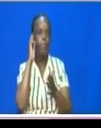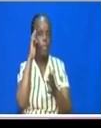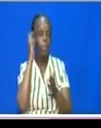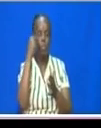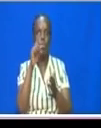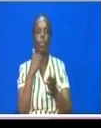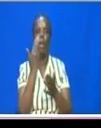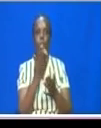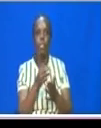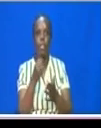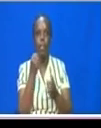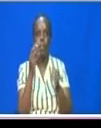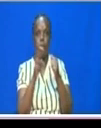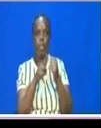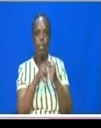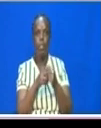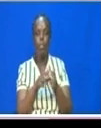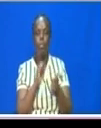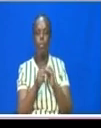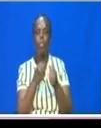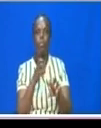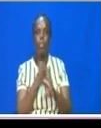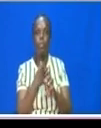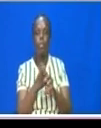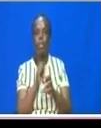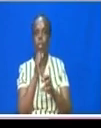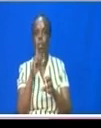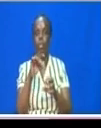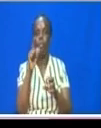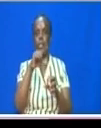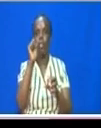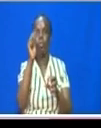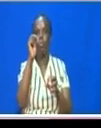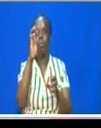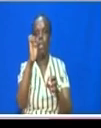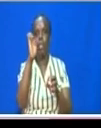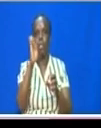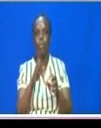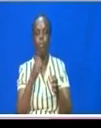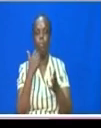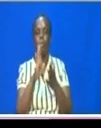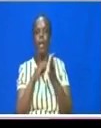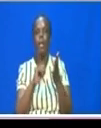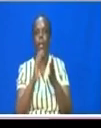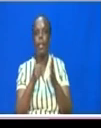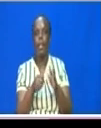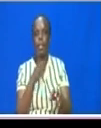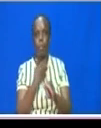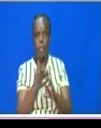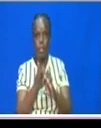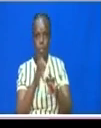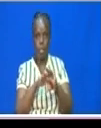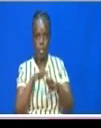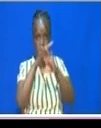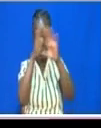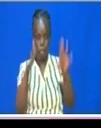Which of the metals cannot be displaced from the solution of its sort by any other metal in the table? Then you also give a